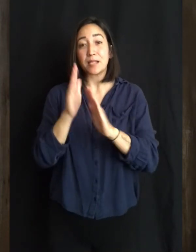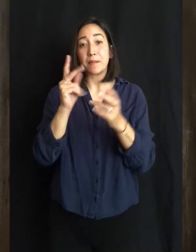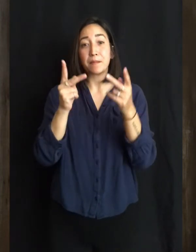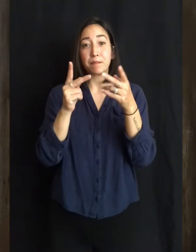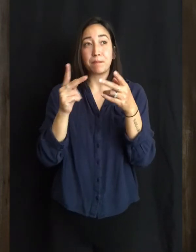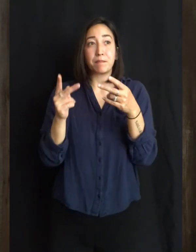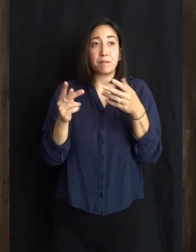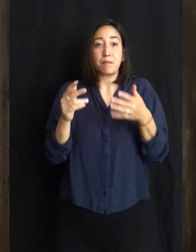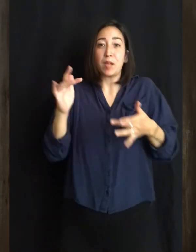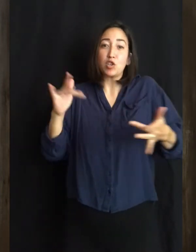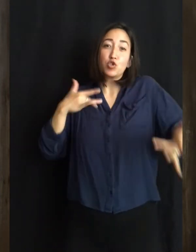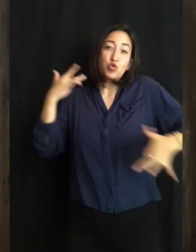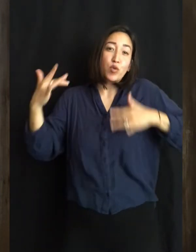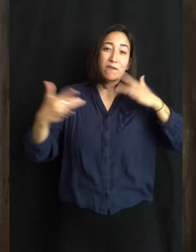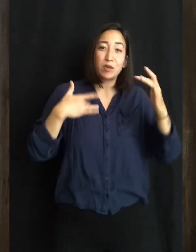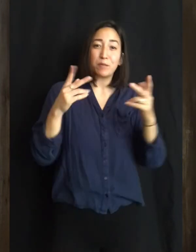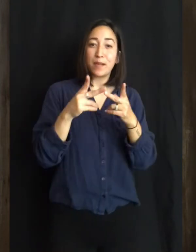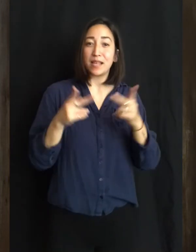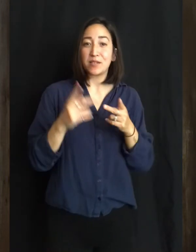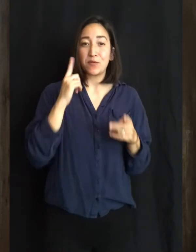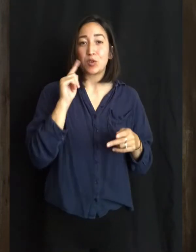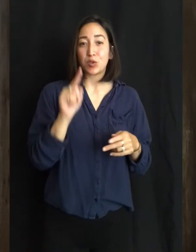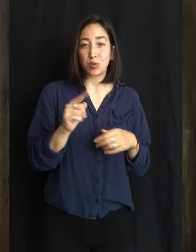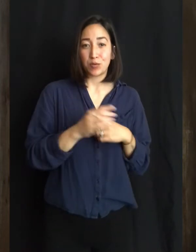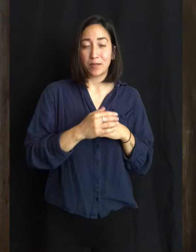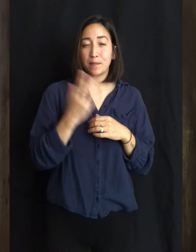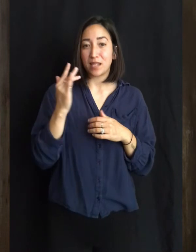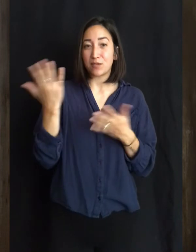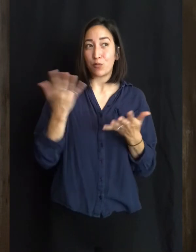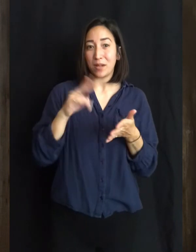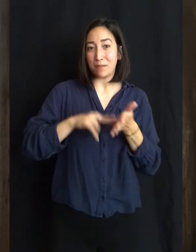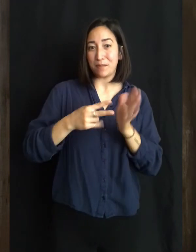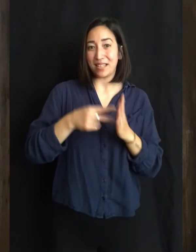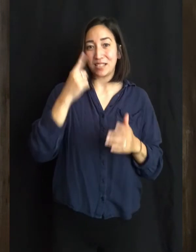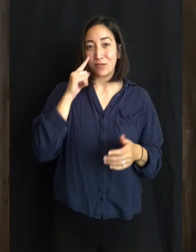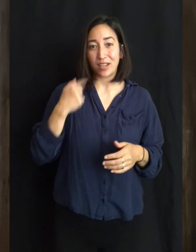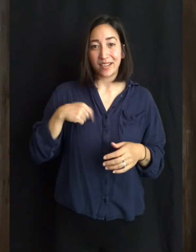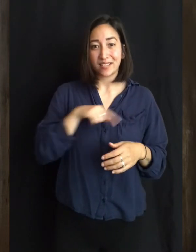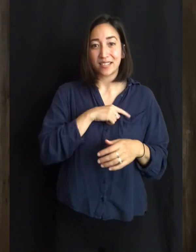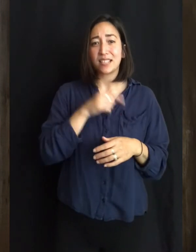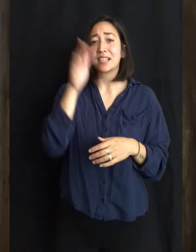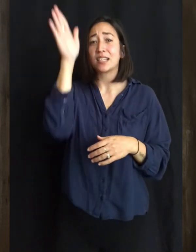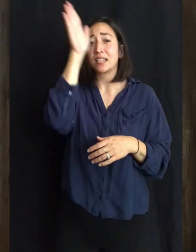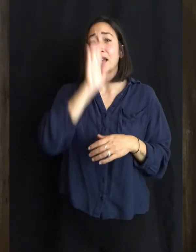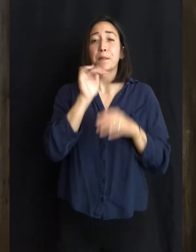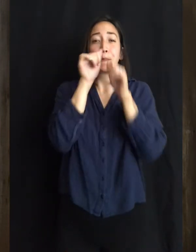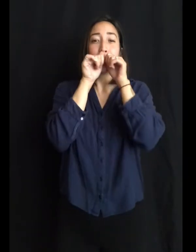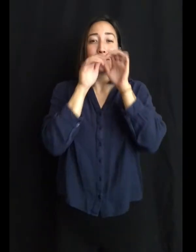because of what it means in Him. God bless you.